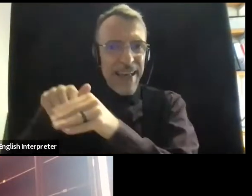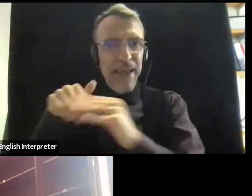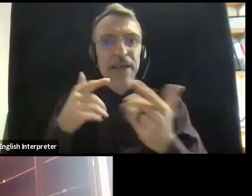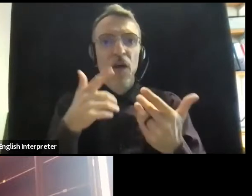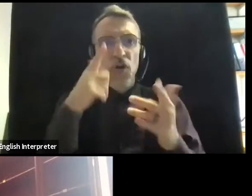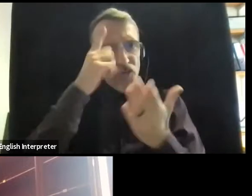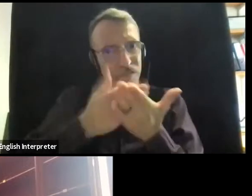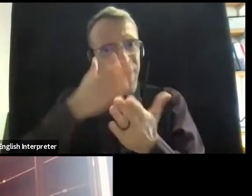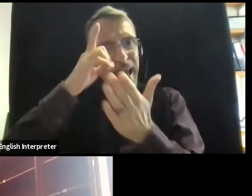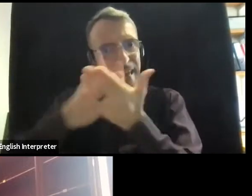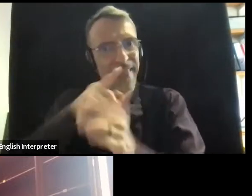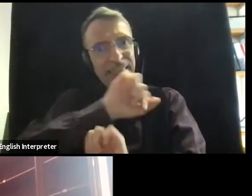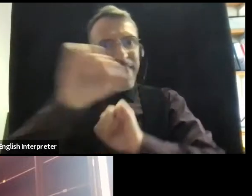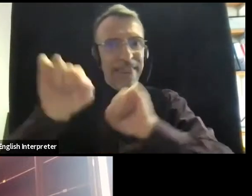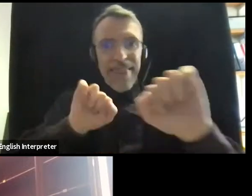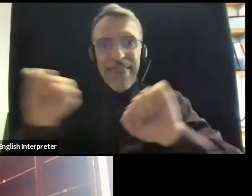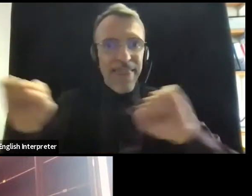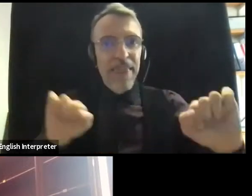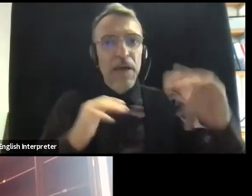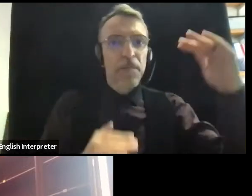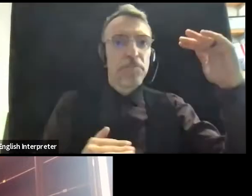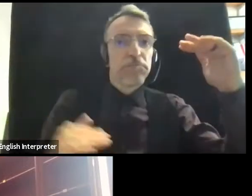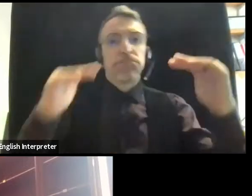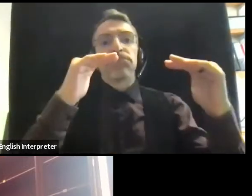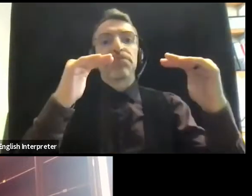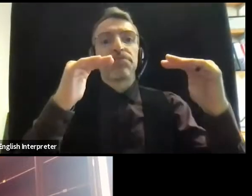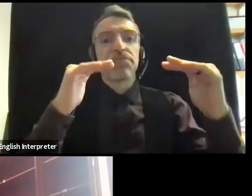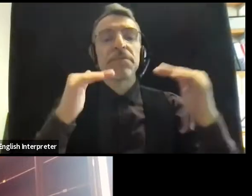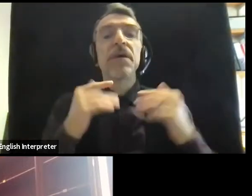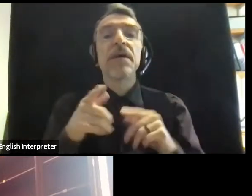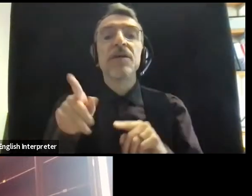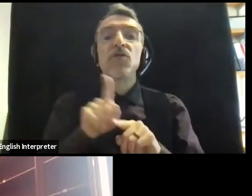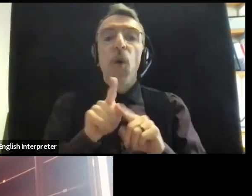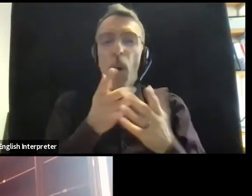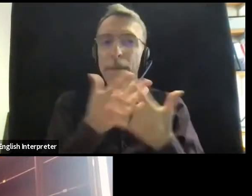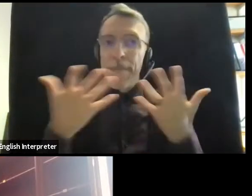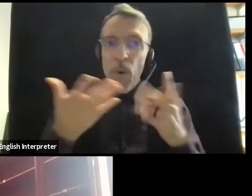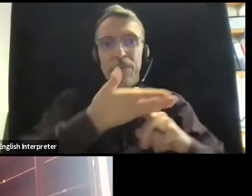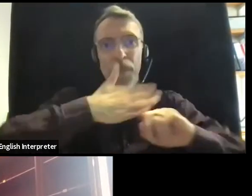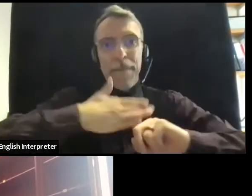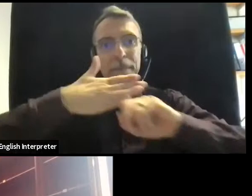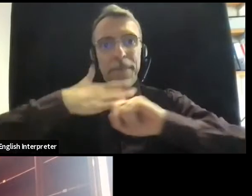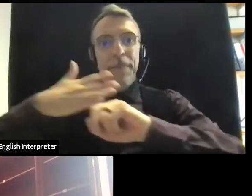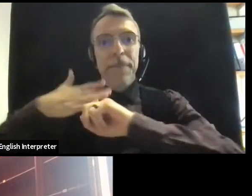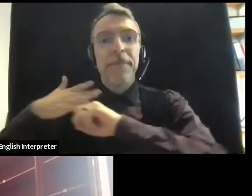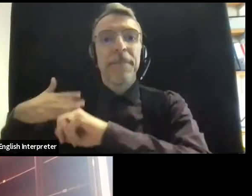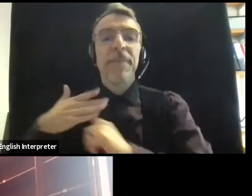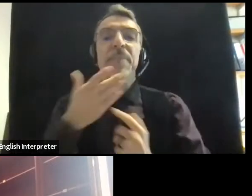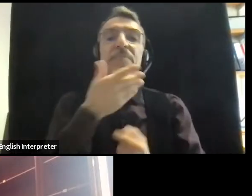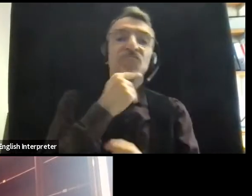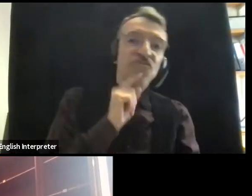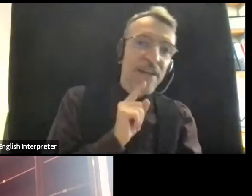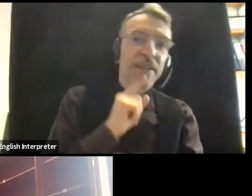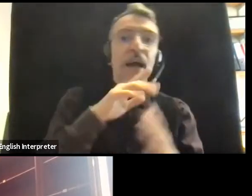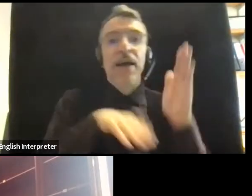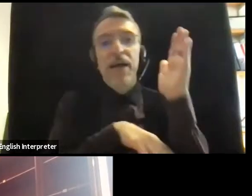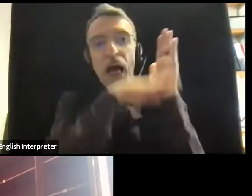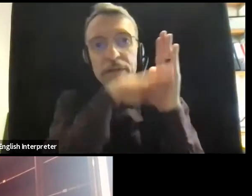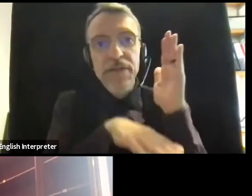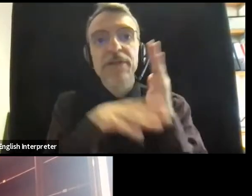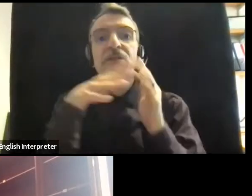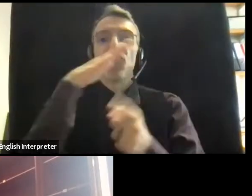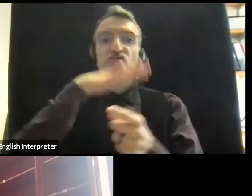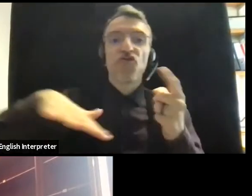they are experienced by people in relation to multiple exclusions on the basis of class, gender, geographic